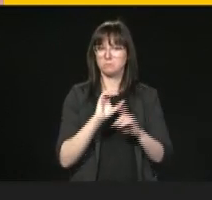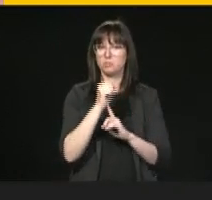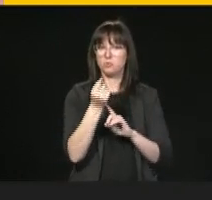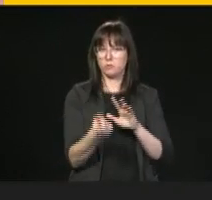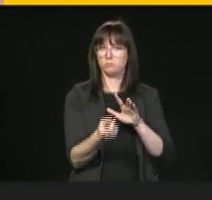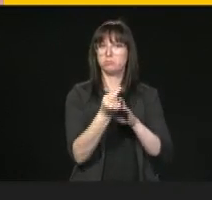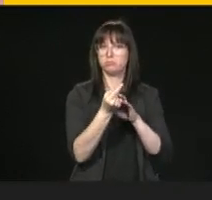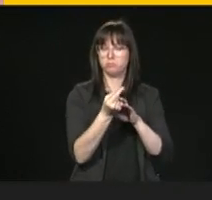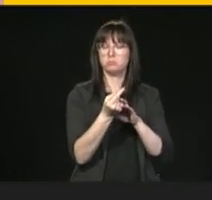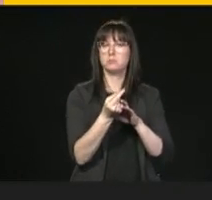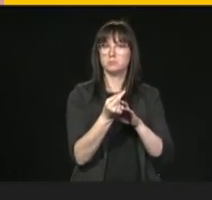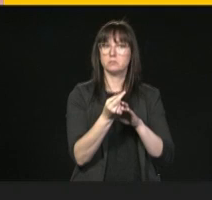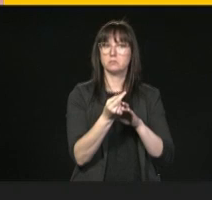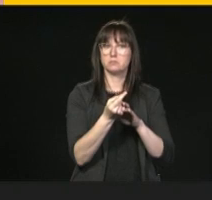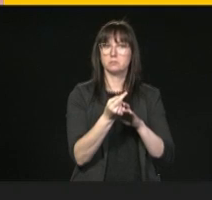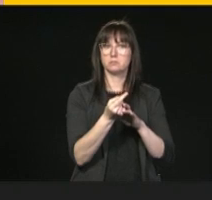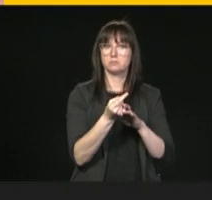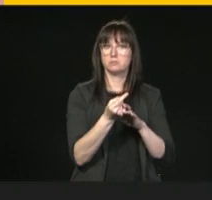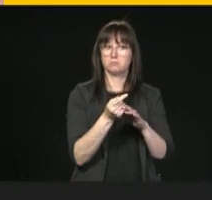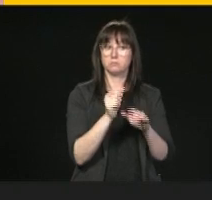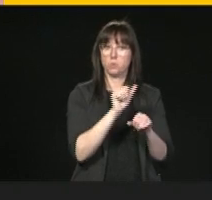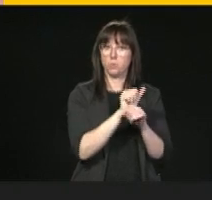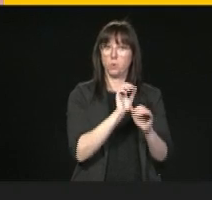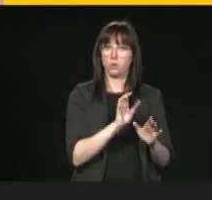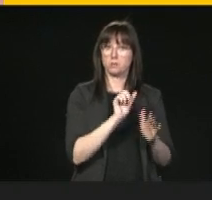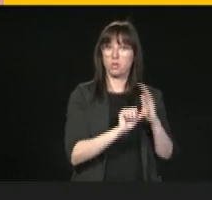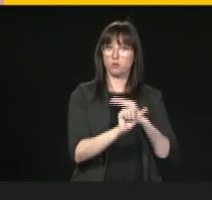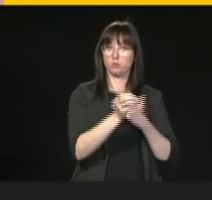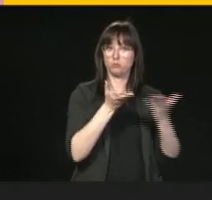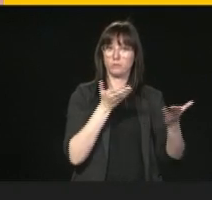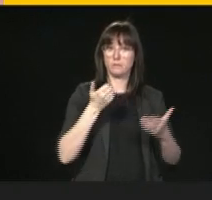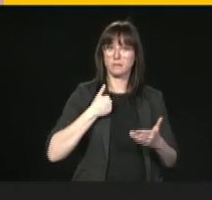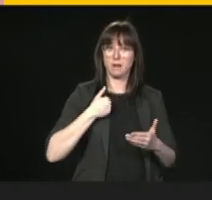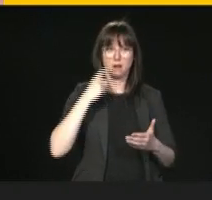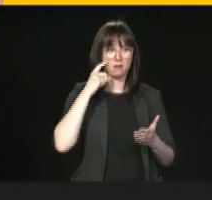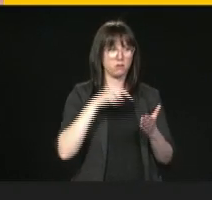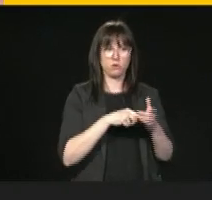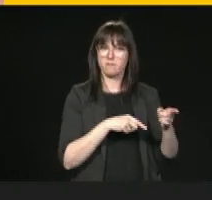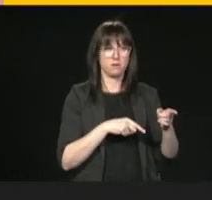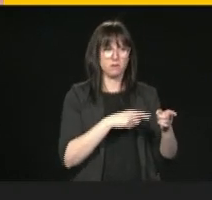Canada saw their health and safety at risk.